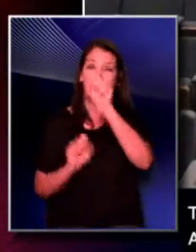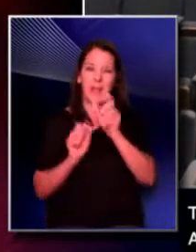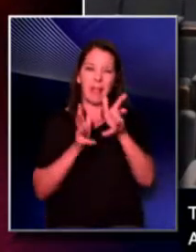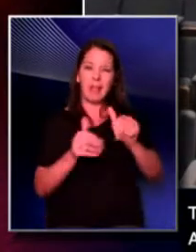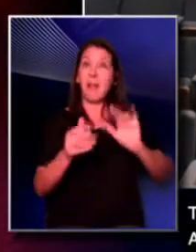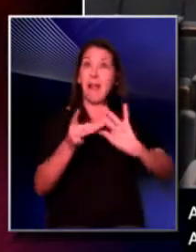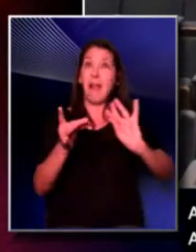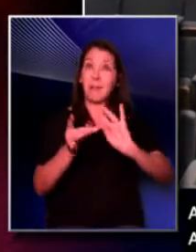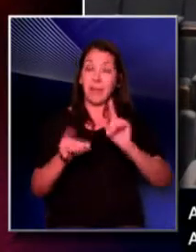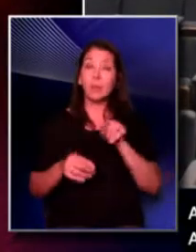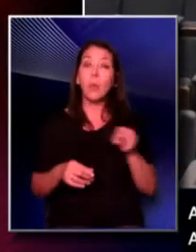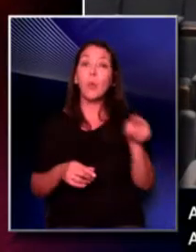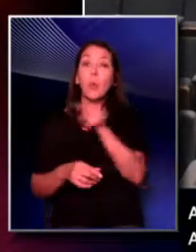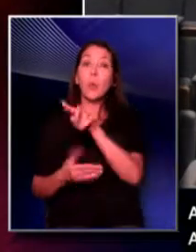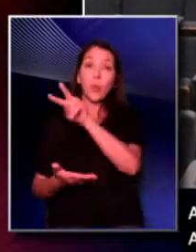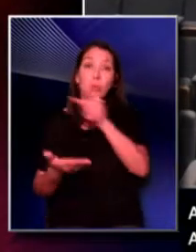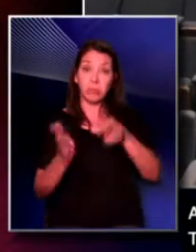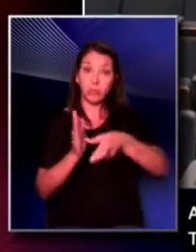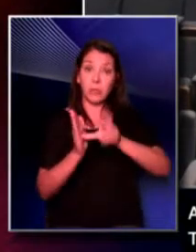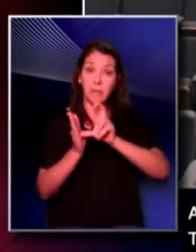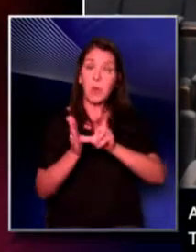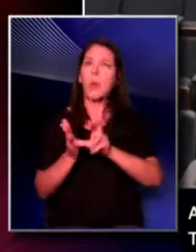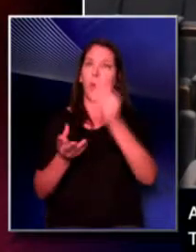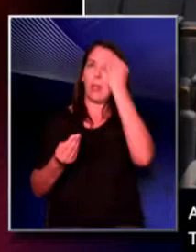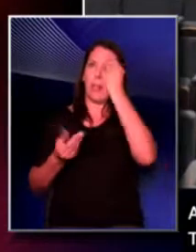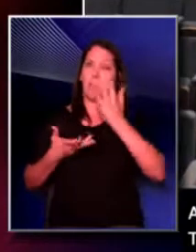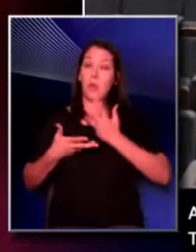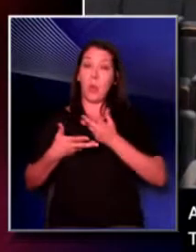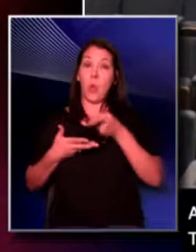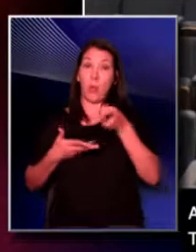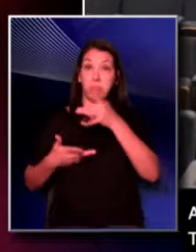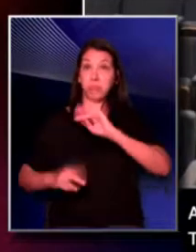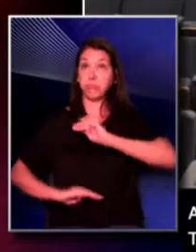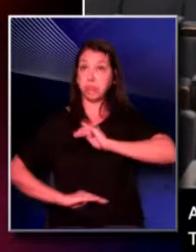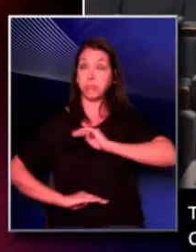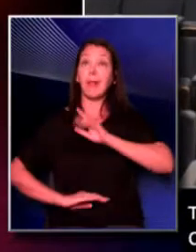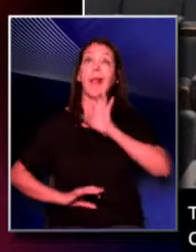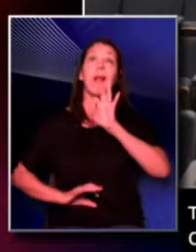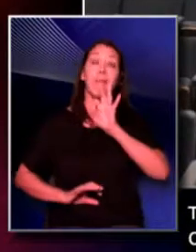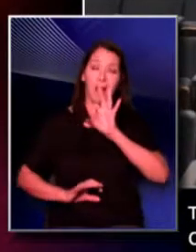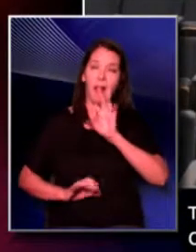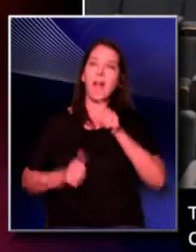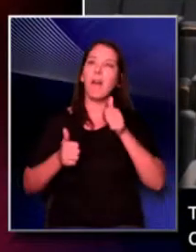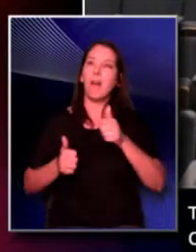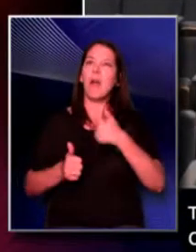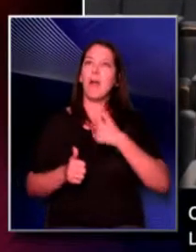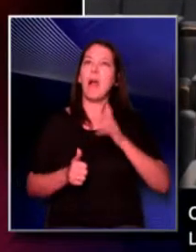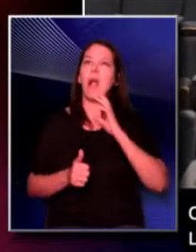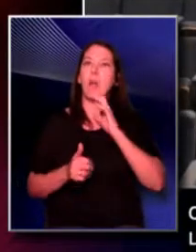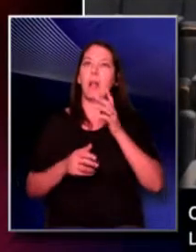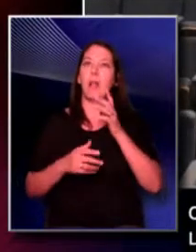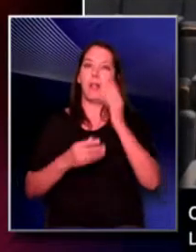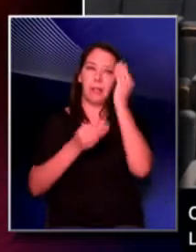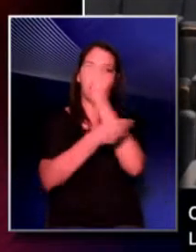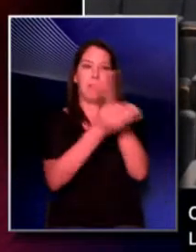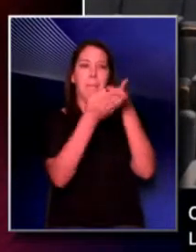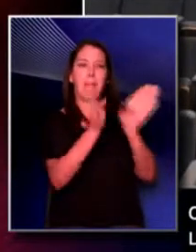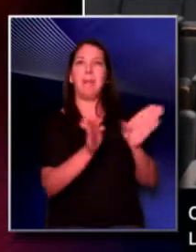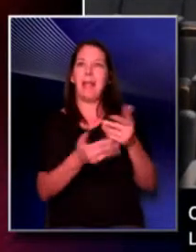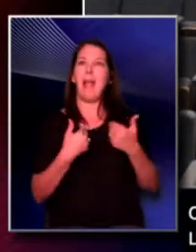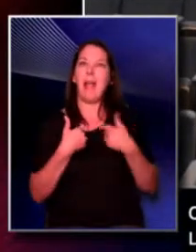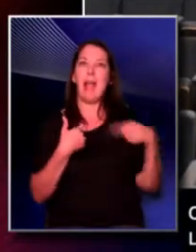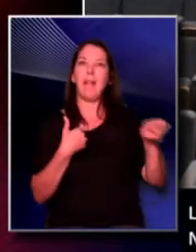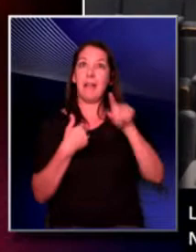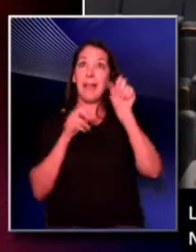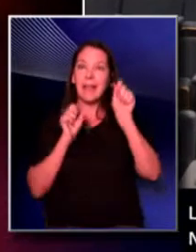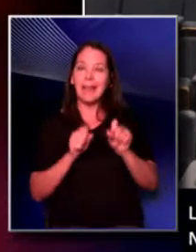Once you guys have an opportunity to review that, let me know if that meets your needs, and if it does, I will make that available to the public and let them know about their opportunity